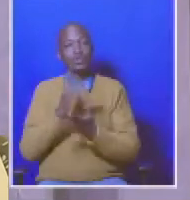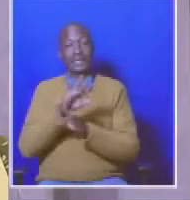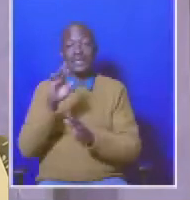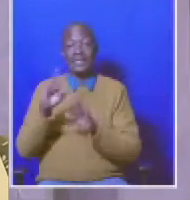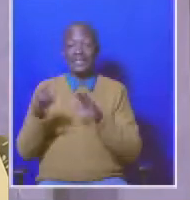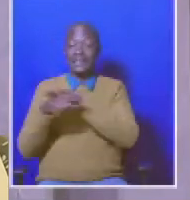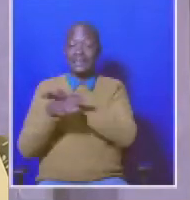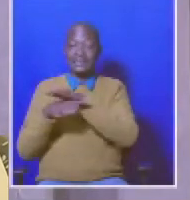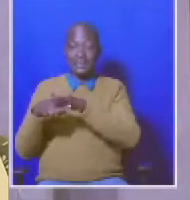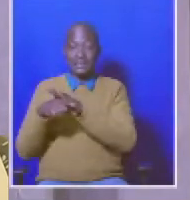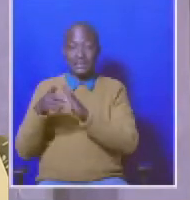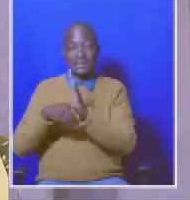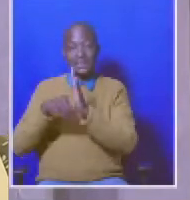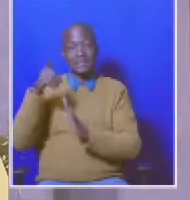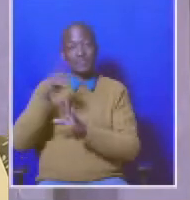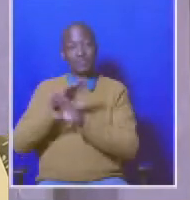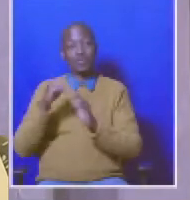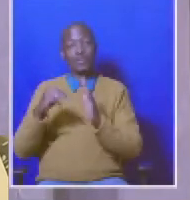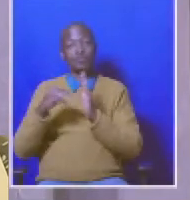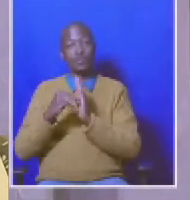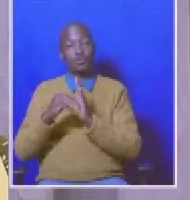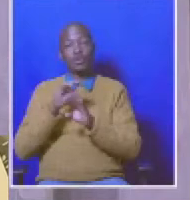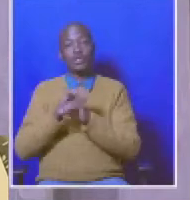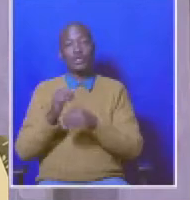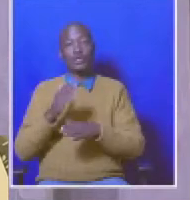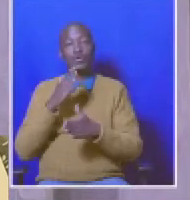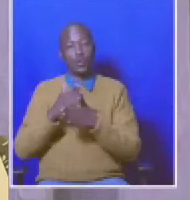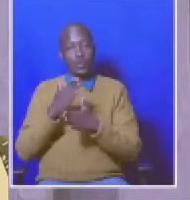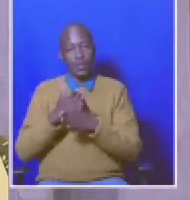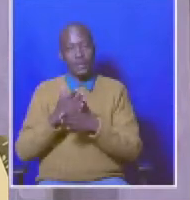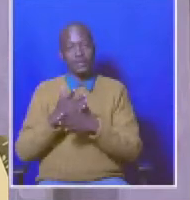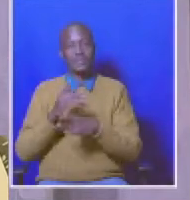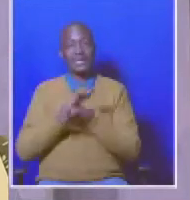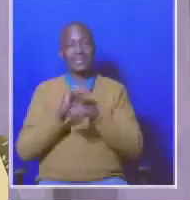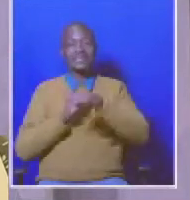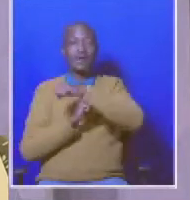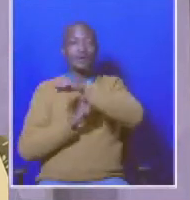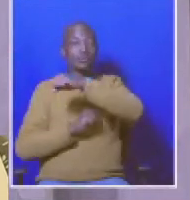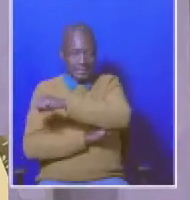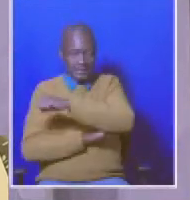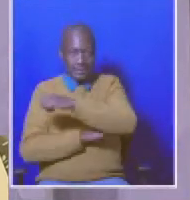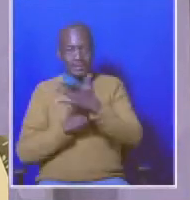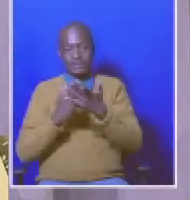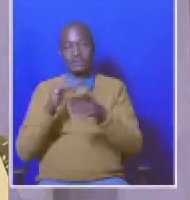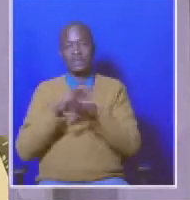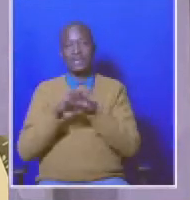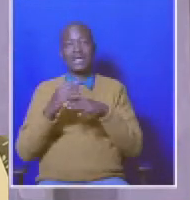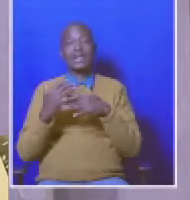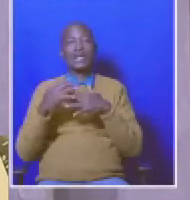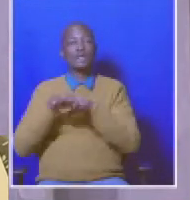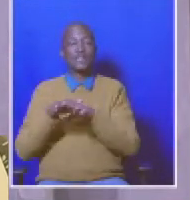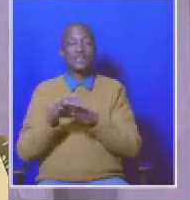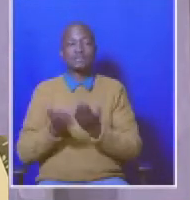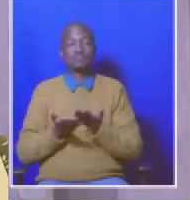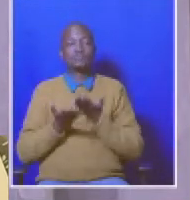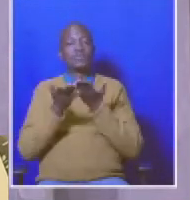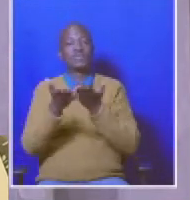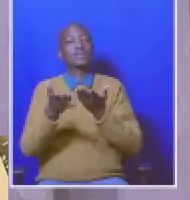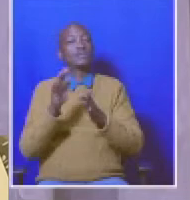model serves as a foundation for enabling adequate and efficient service delivery to the